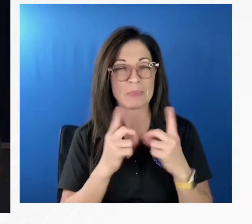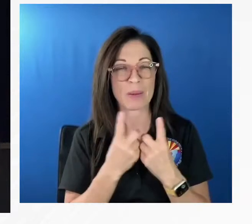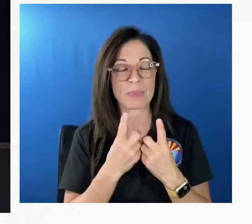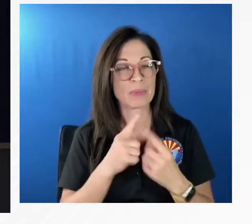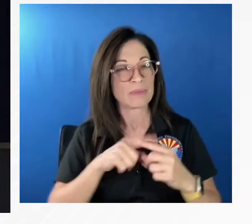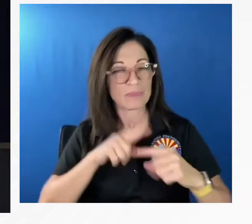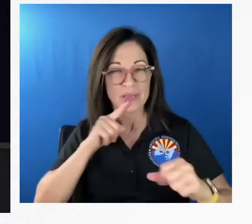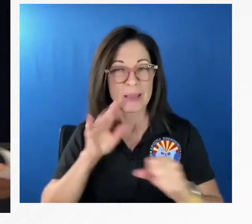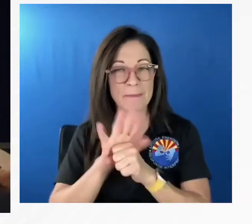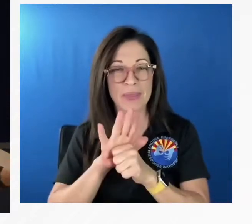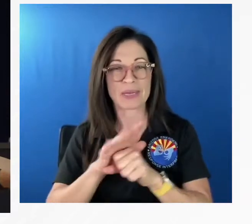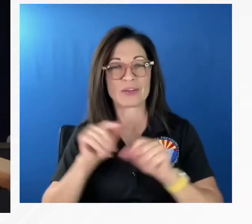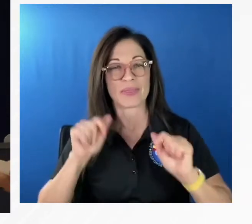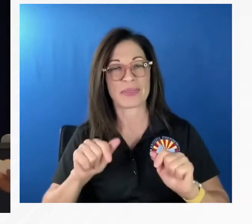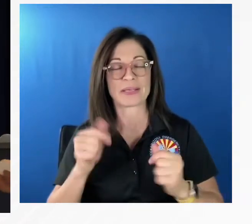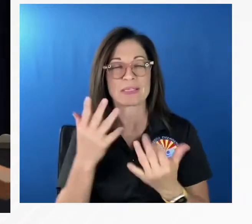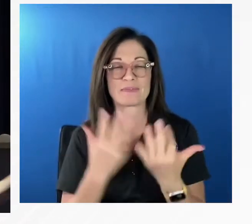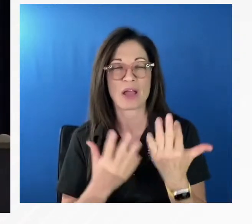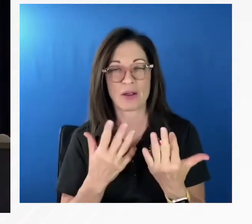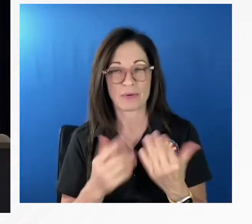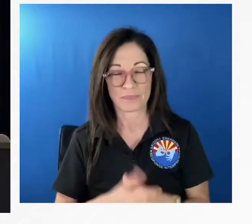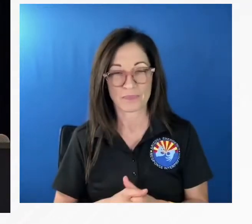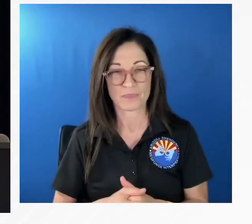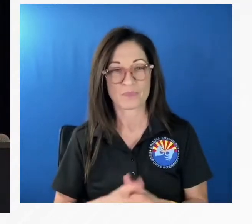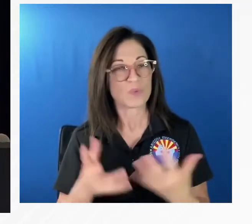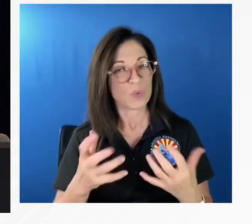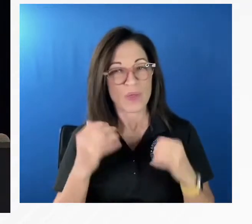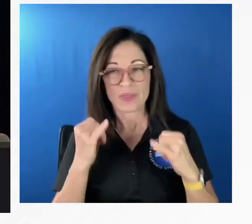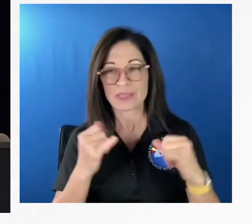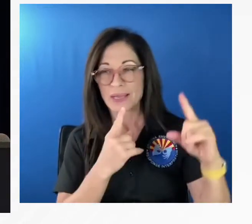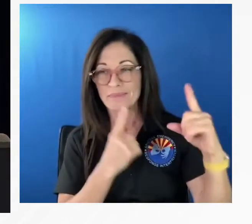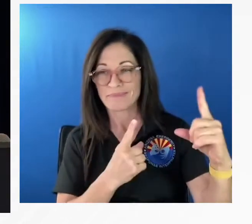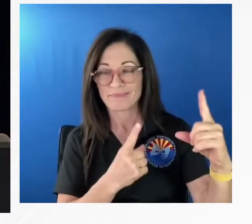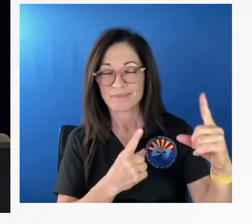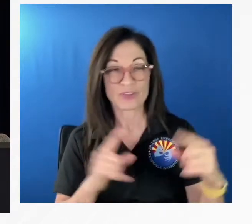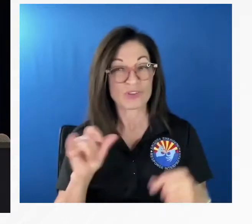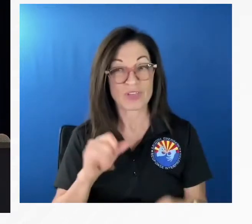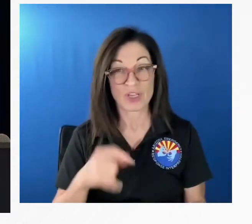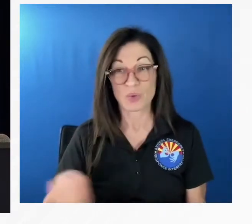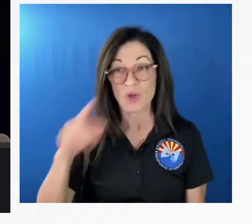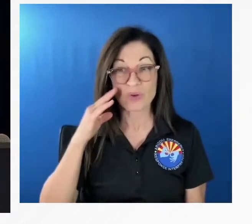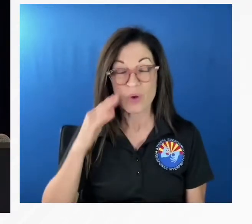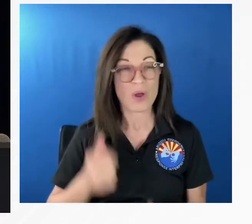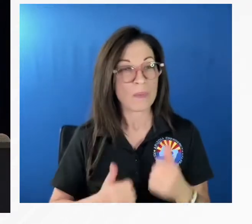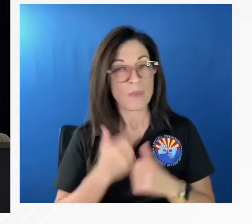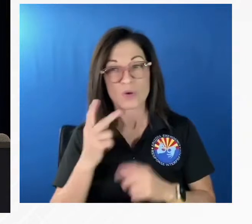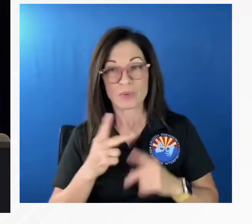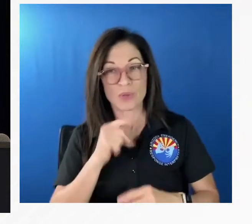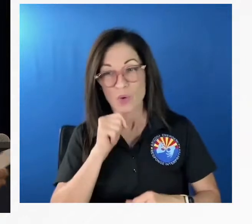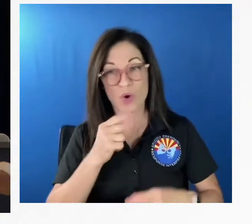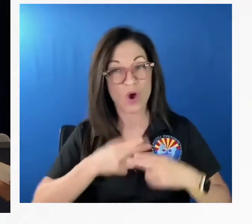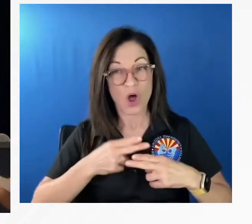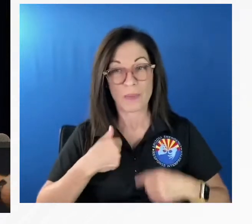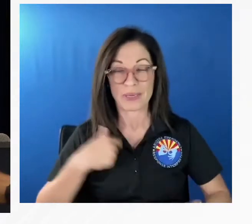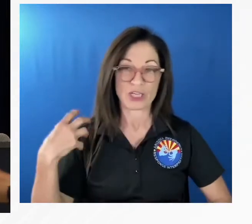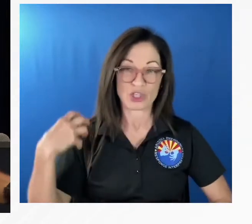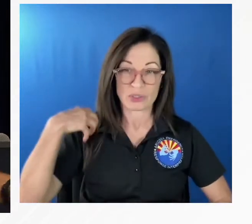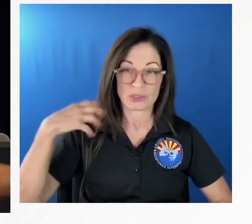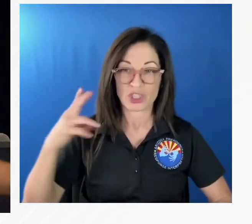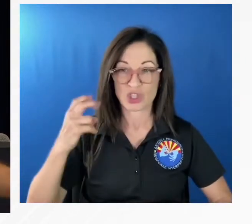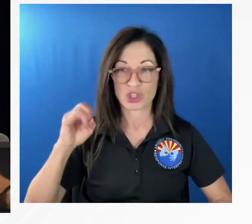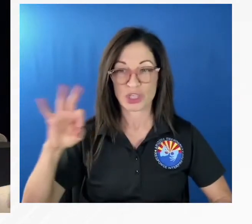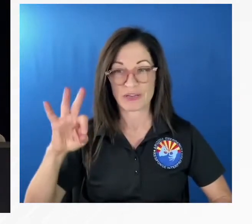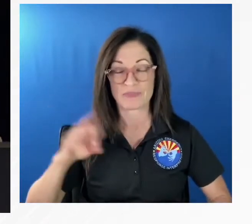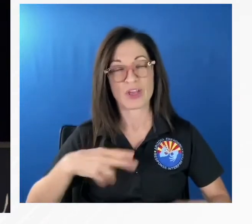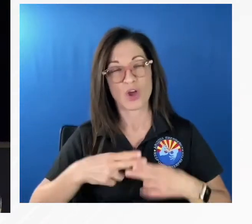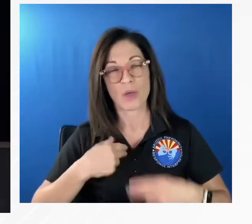this incident, and we want the same things. And like everybody knows here, most people don't call me Chief, they call me Charlie, or if they don't long call them,